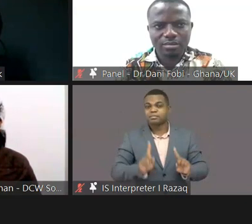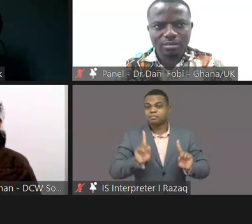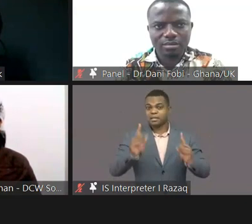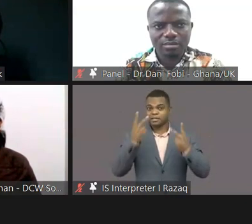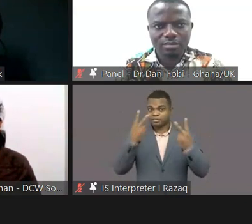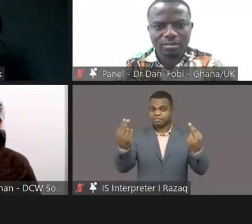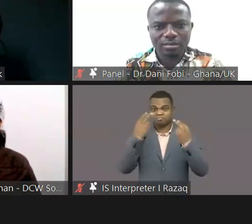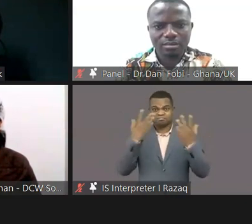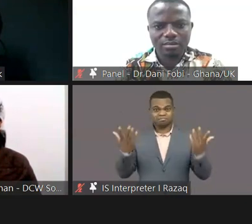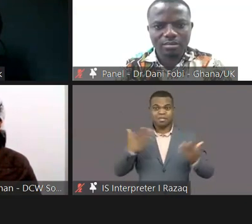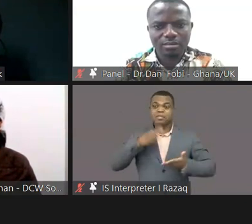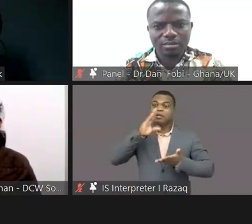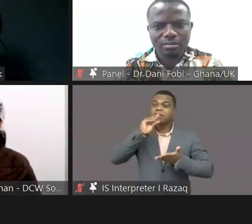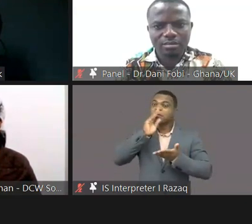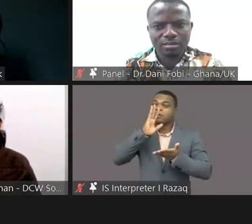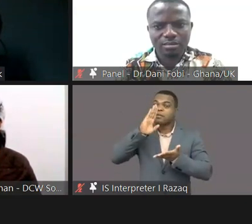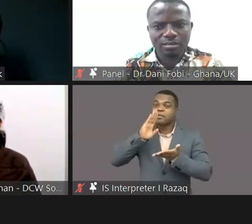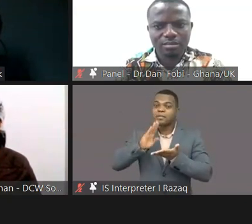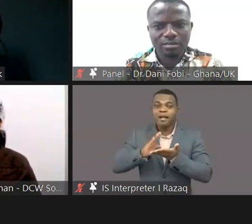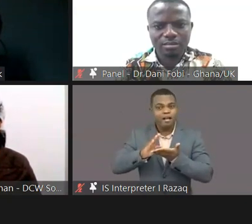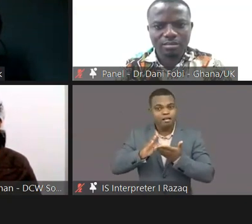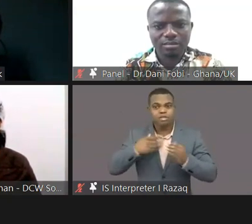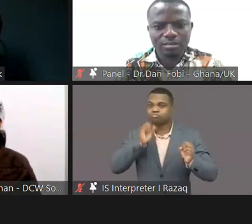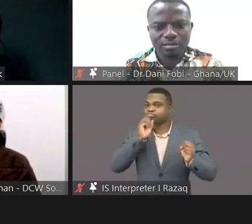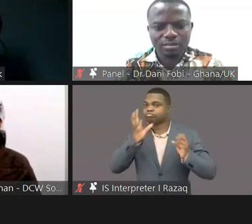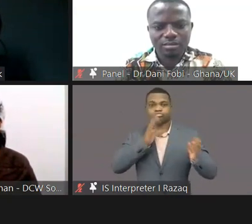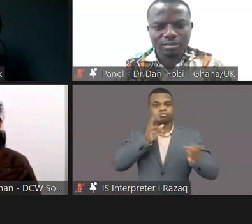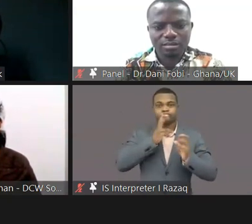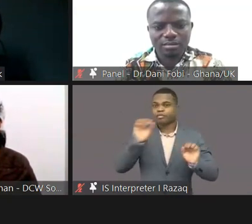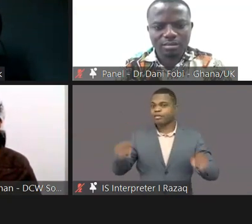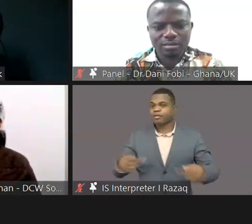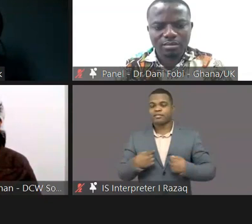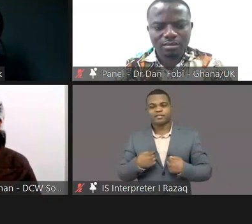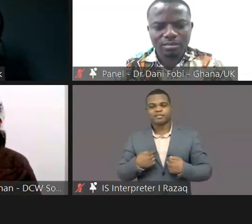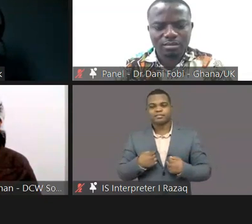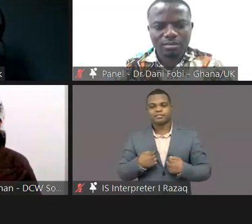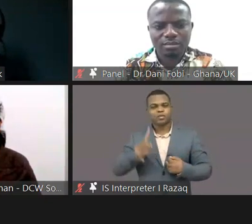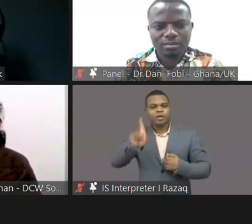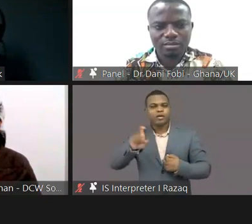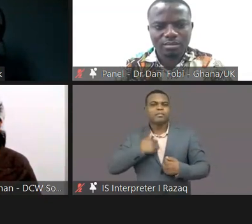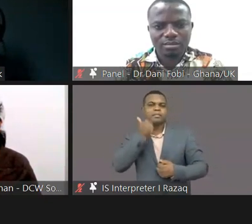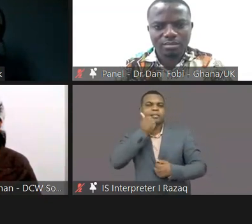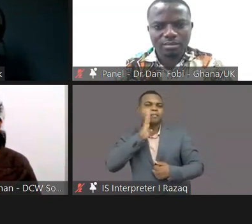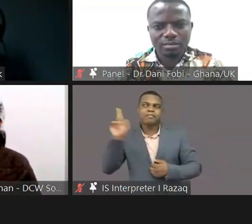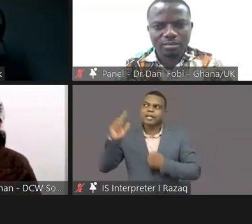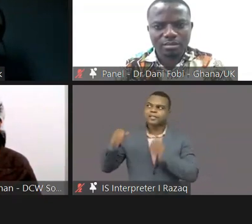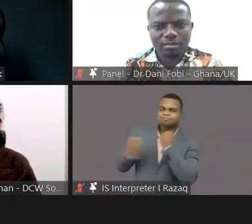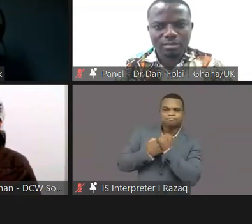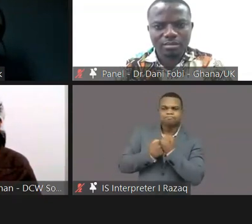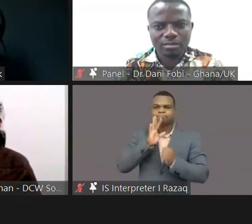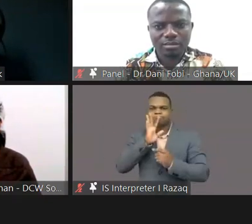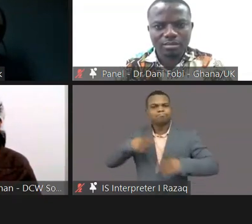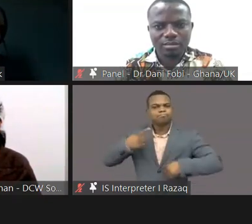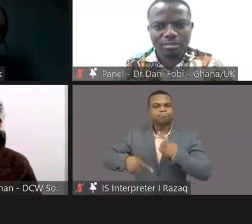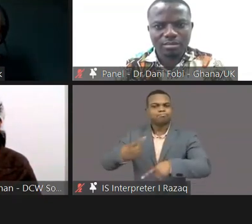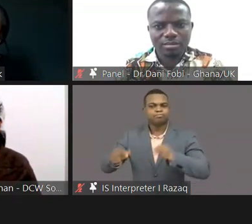you can understand the other's speech by seeing the movement of their lips, tongue,